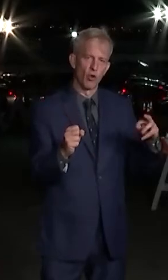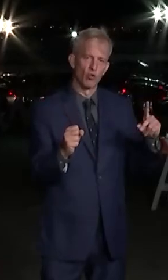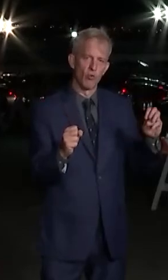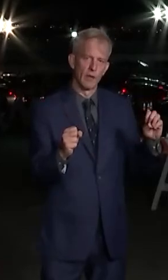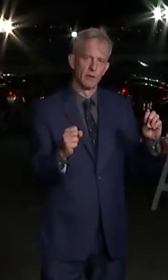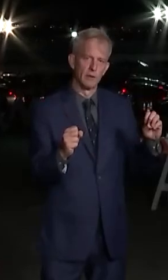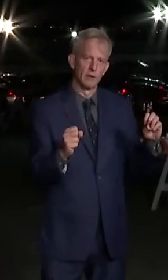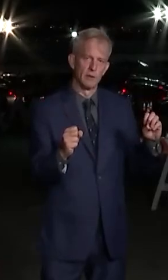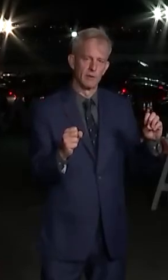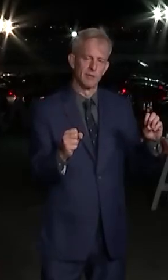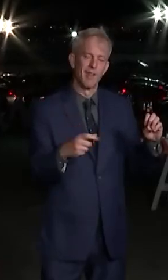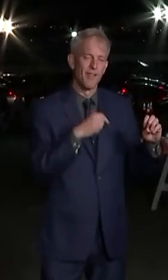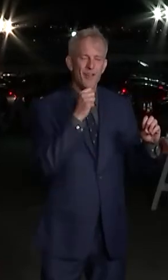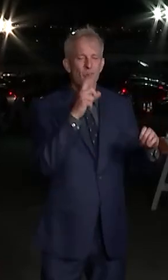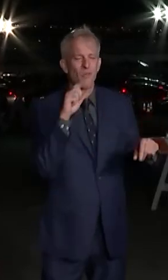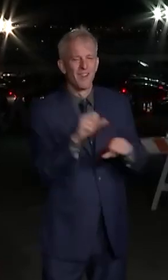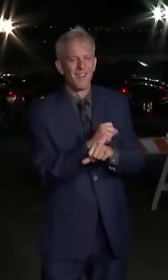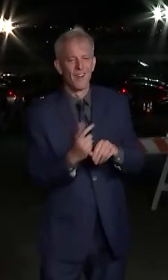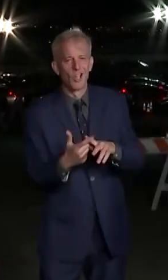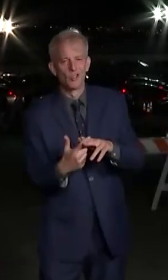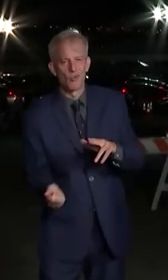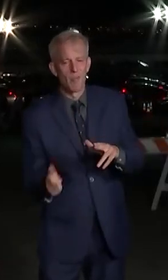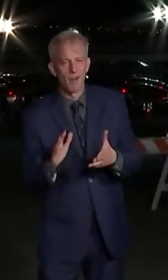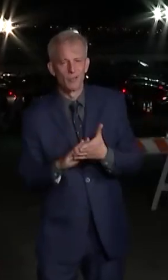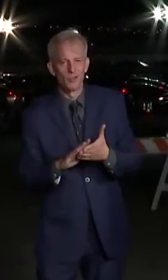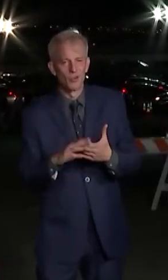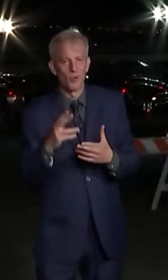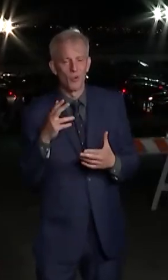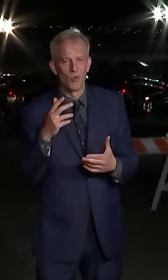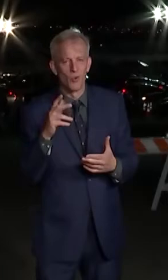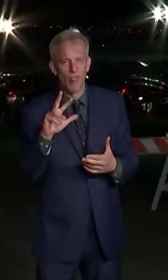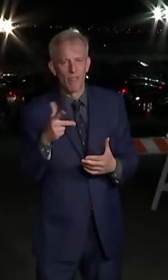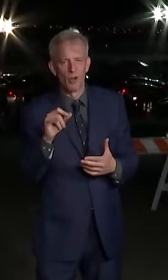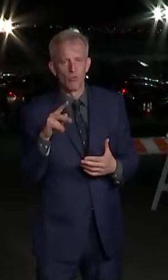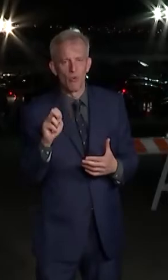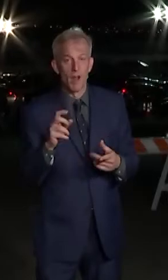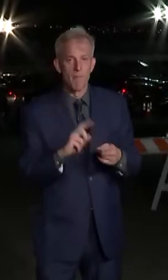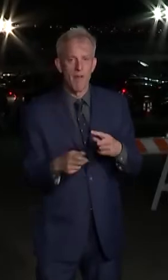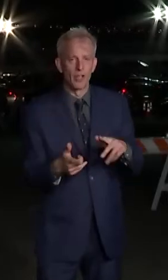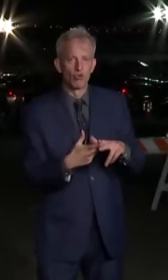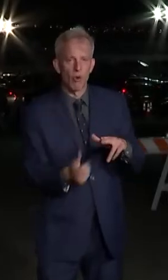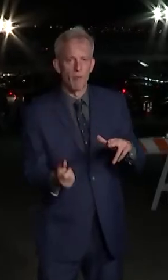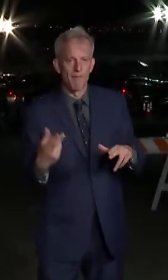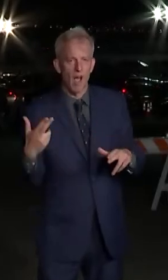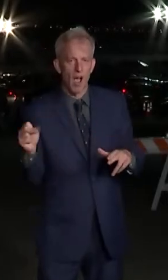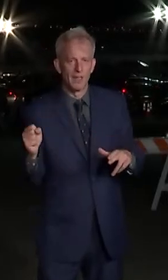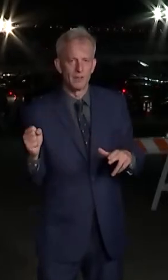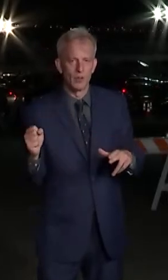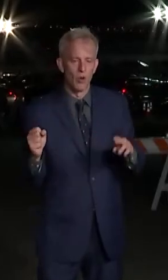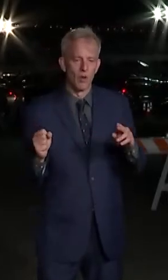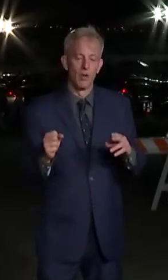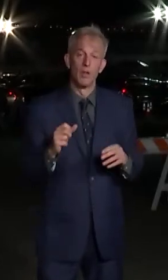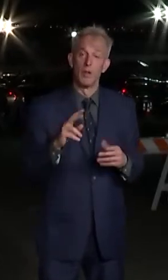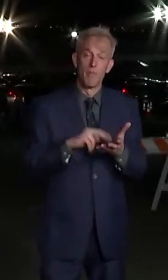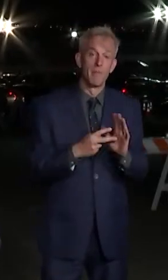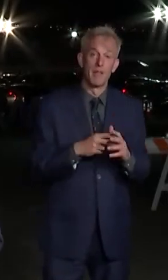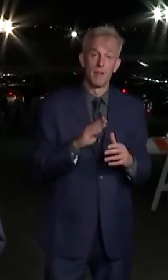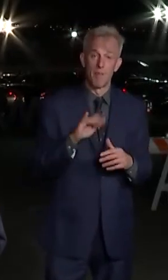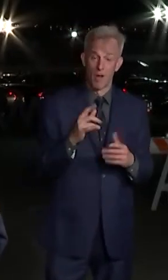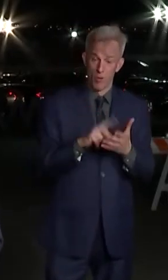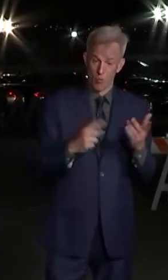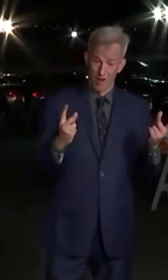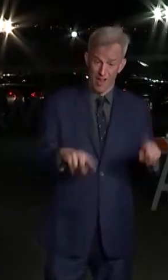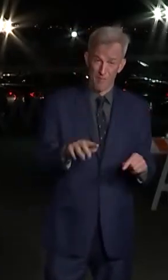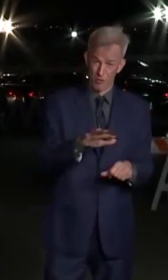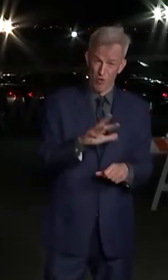out of school in third grade, but they drop out of high school, in other words, by what happens to them around the third grade.